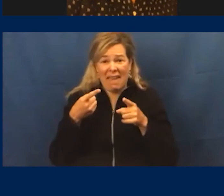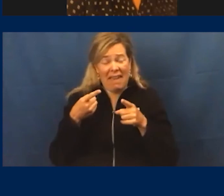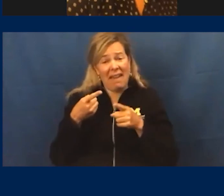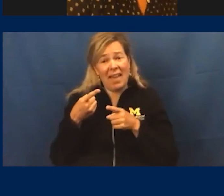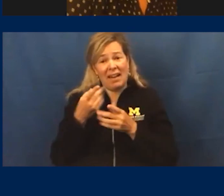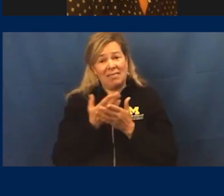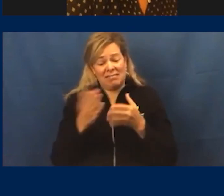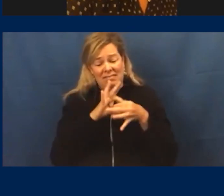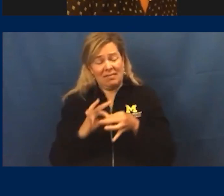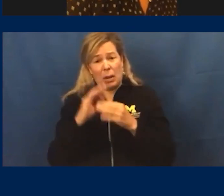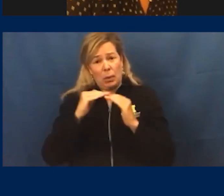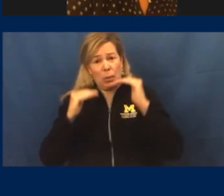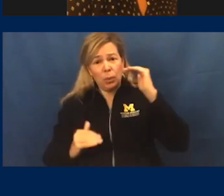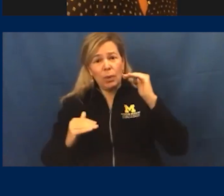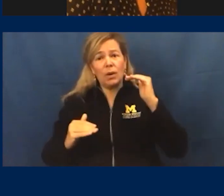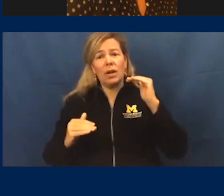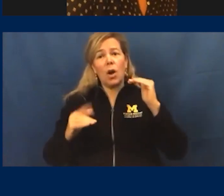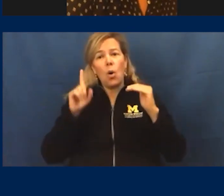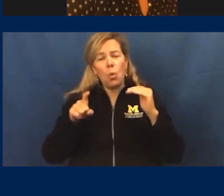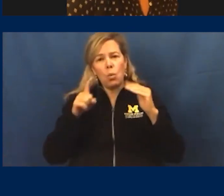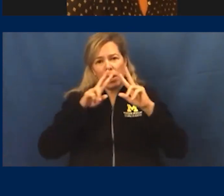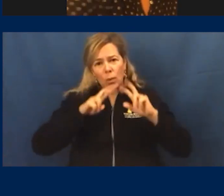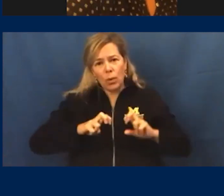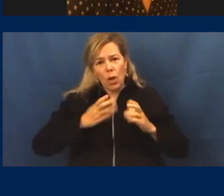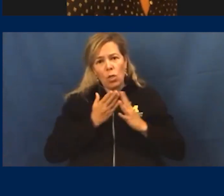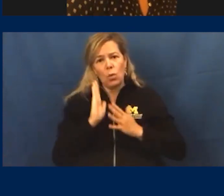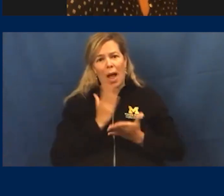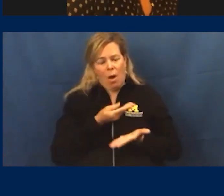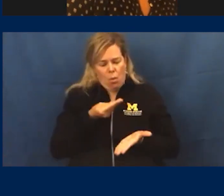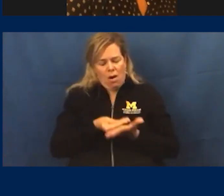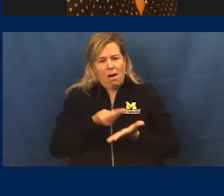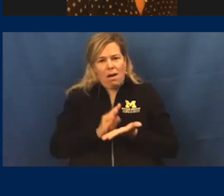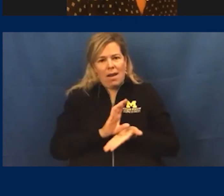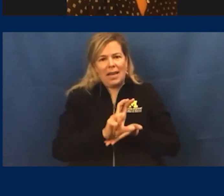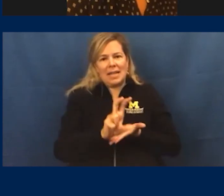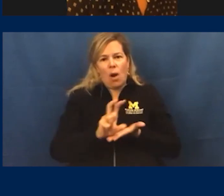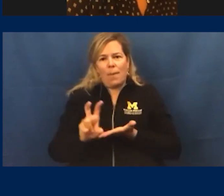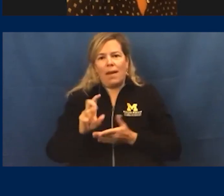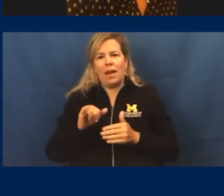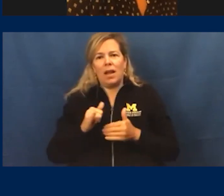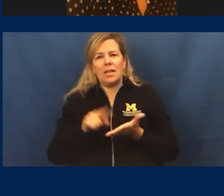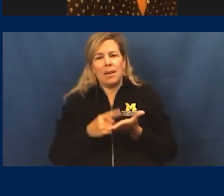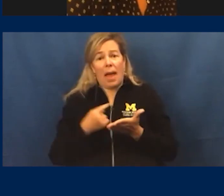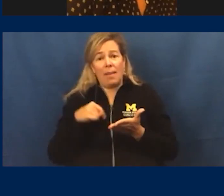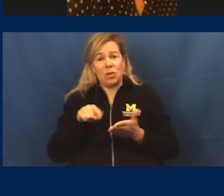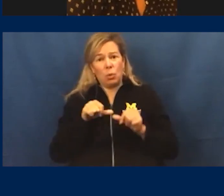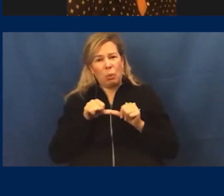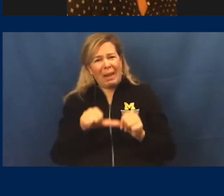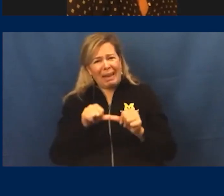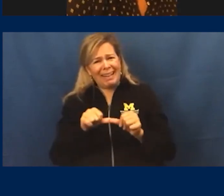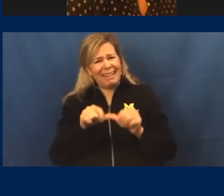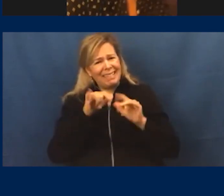to interrogate how, through our endowment policies, we sometimes perpetuate these things because we continue